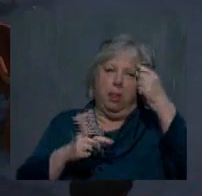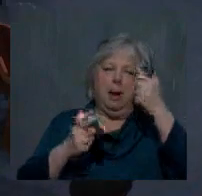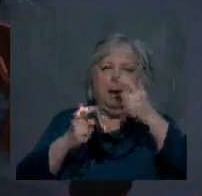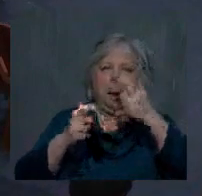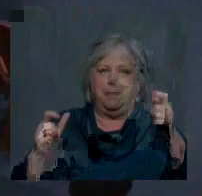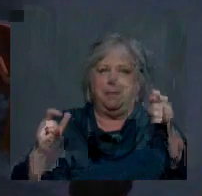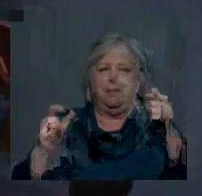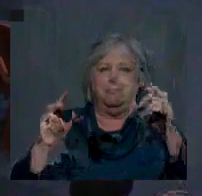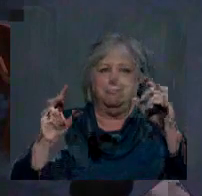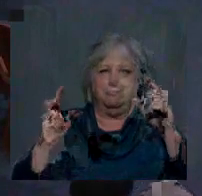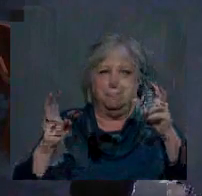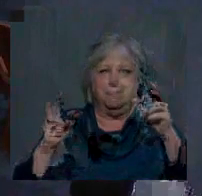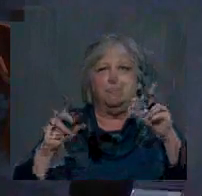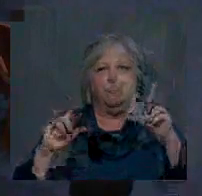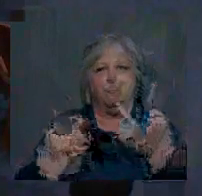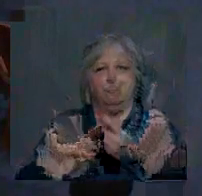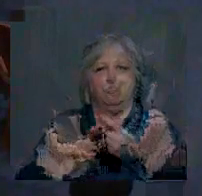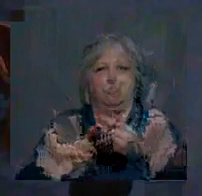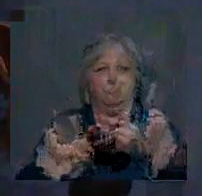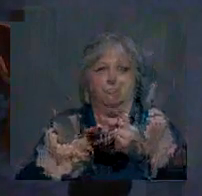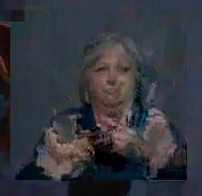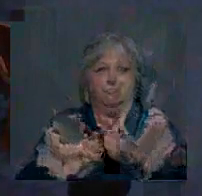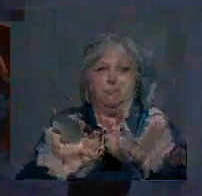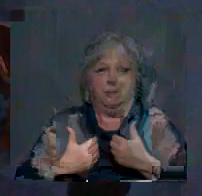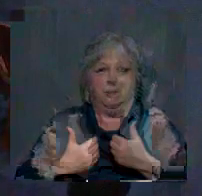people have been meeting